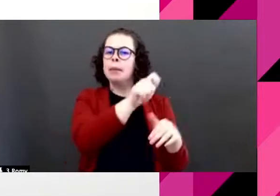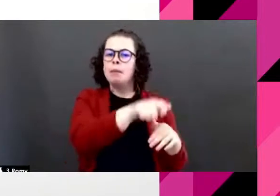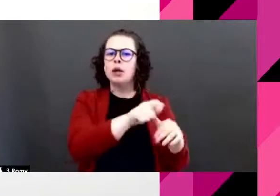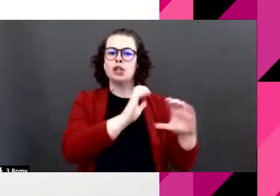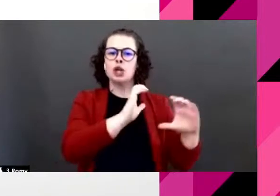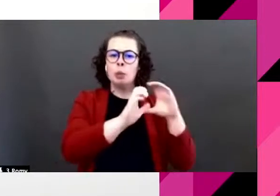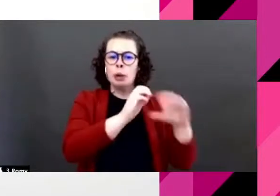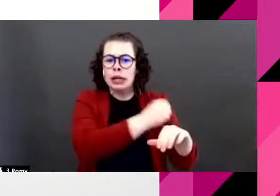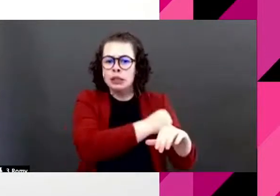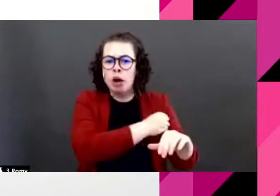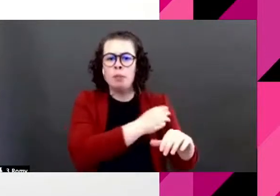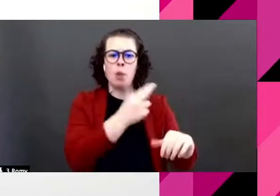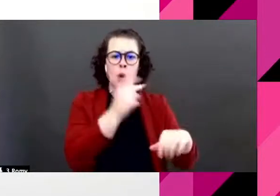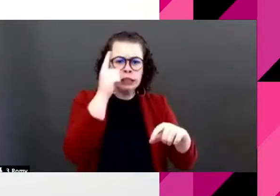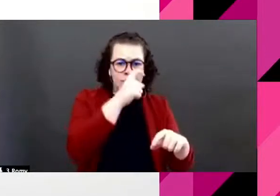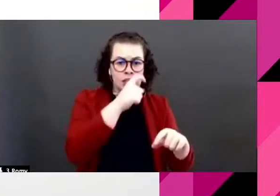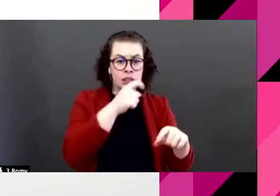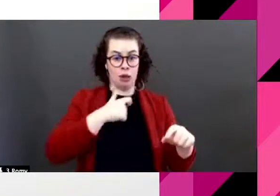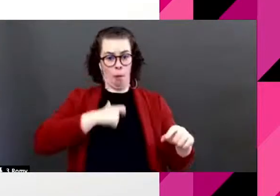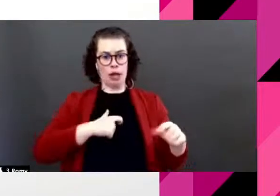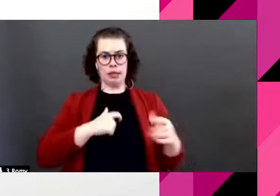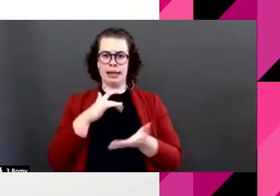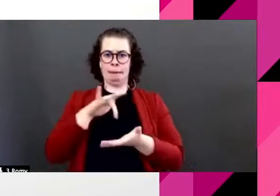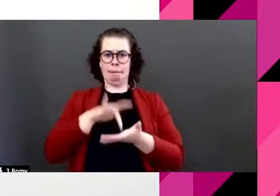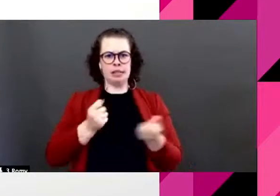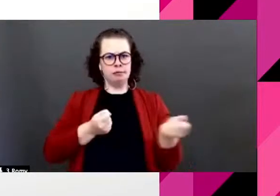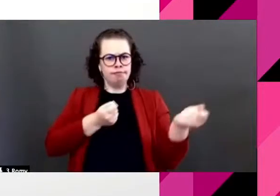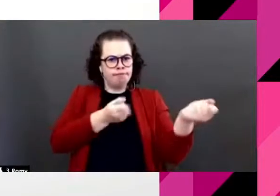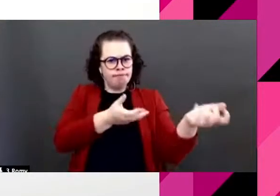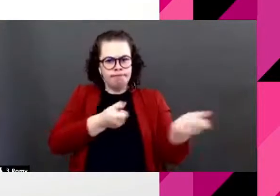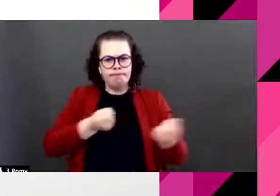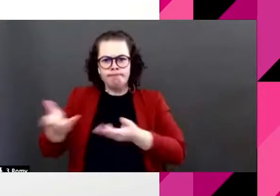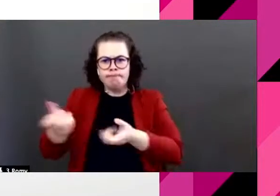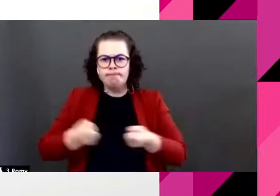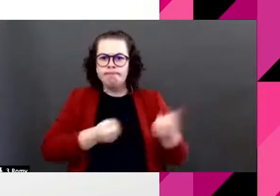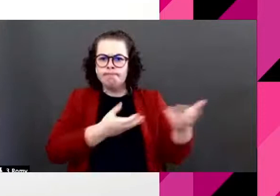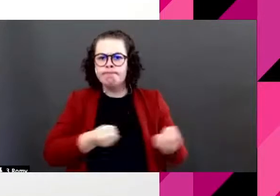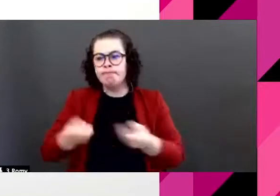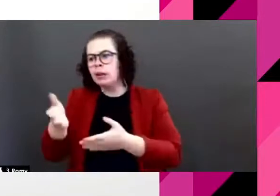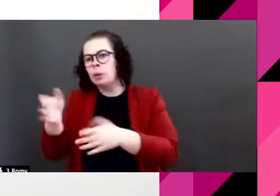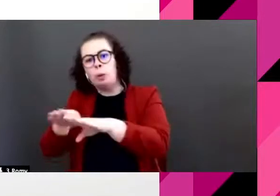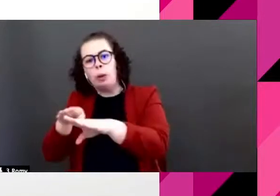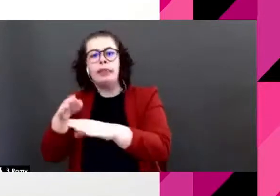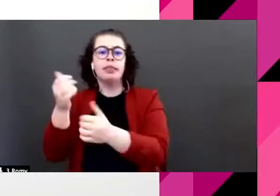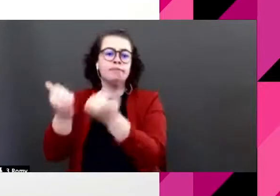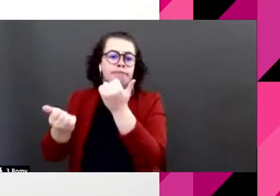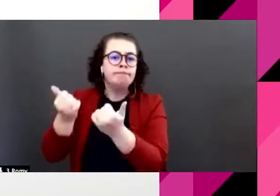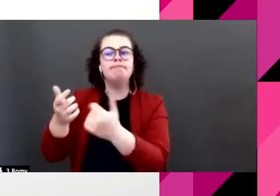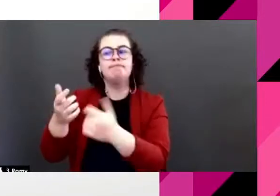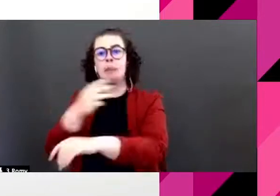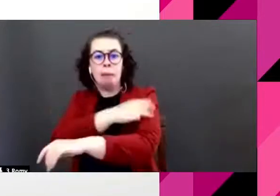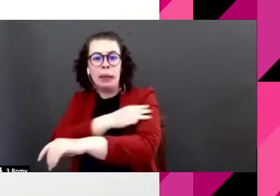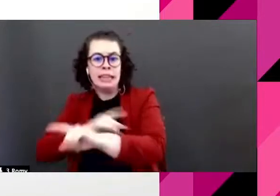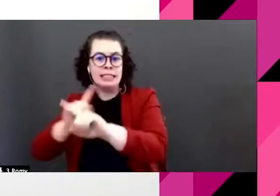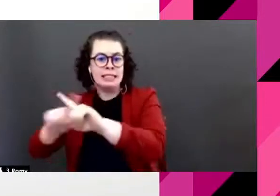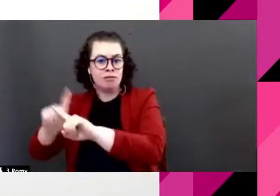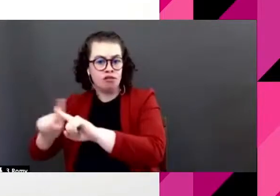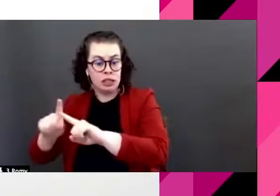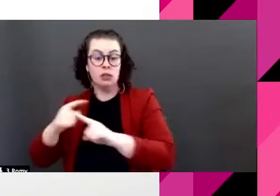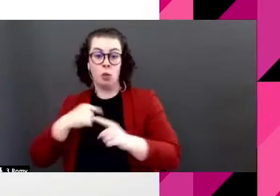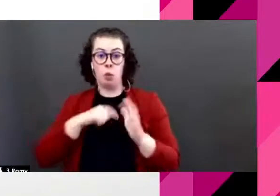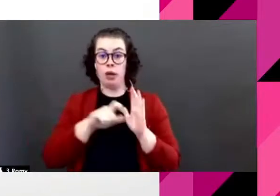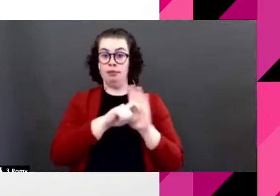the criminal justice system. And we're happy to say that this advice has been developed and sent to the Department of Justice